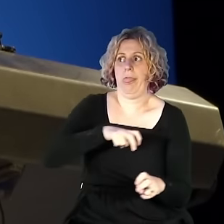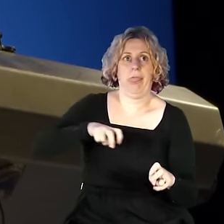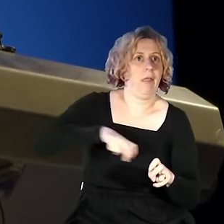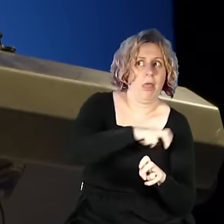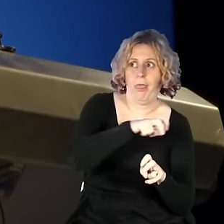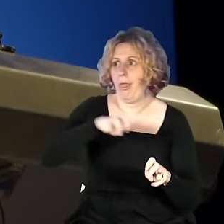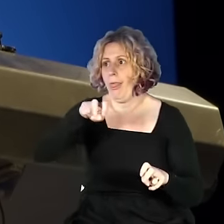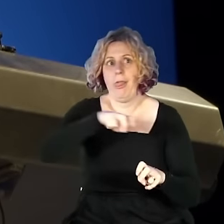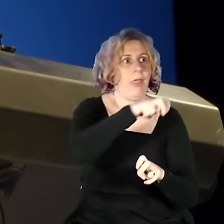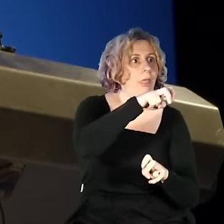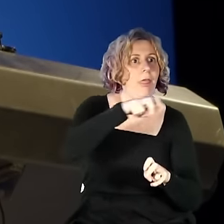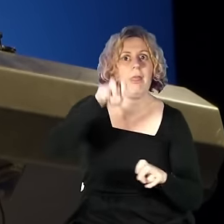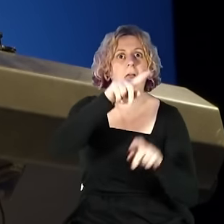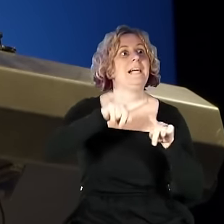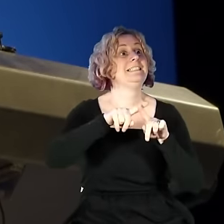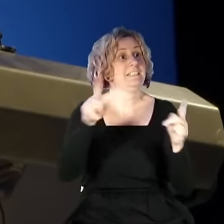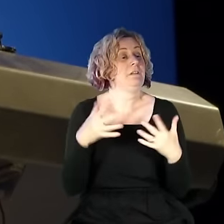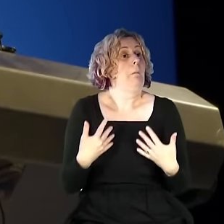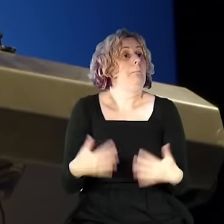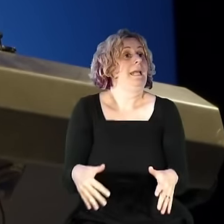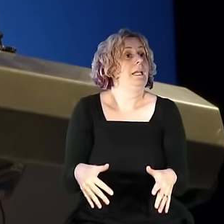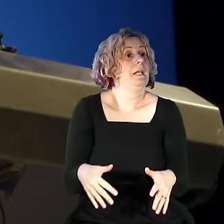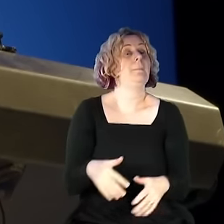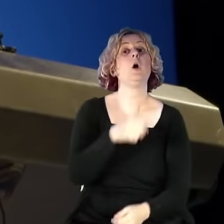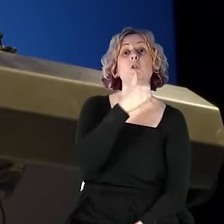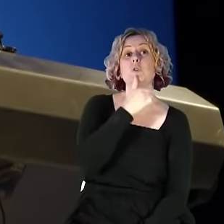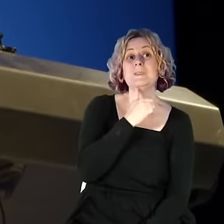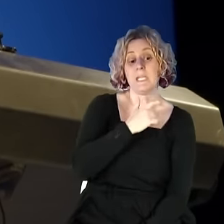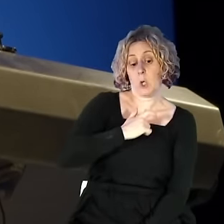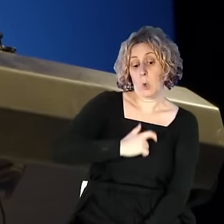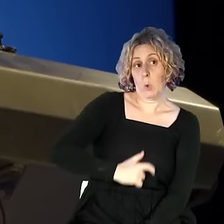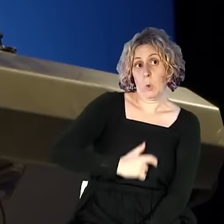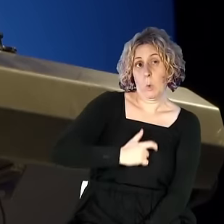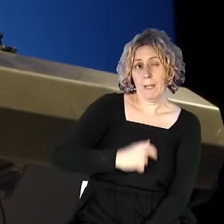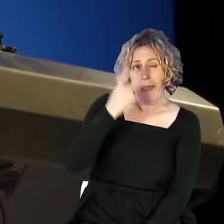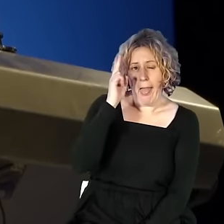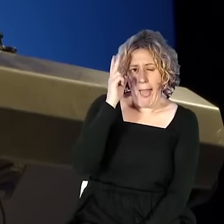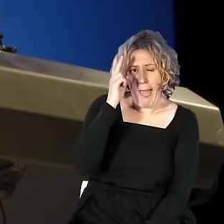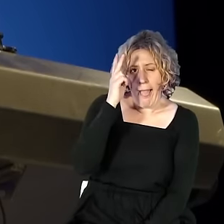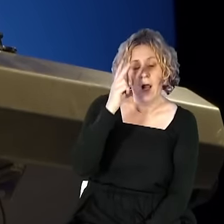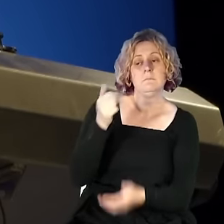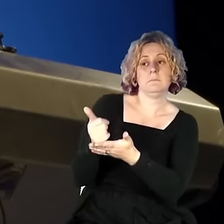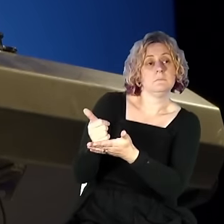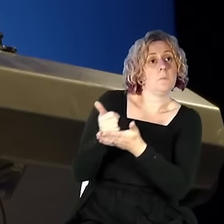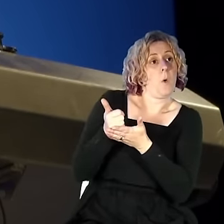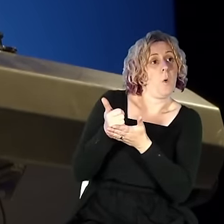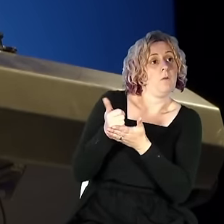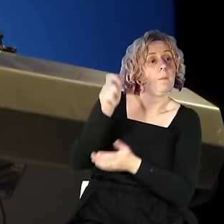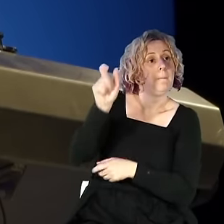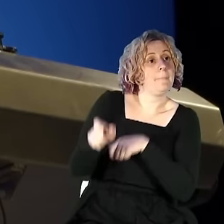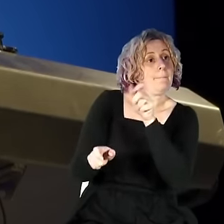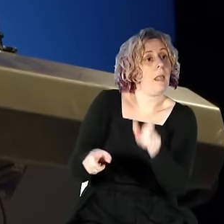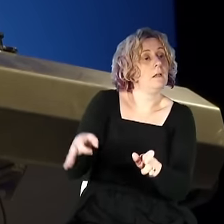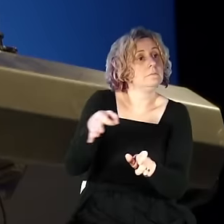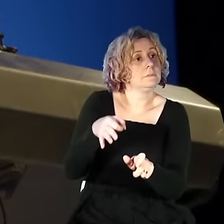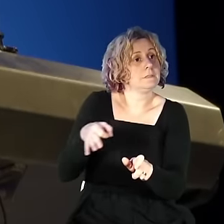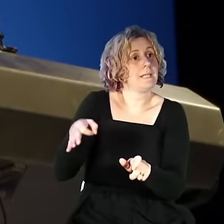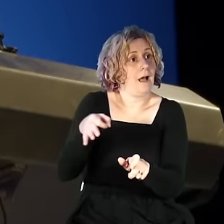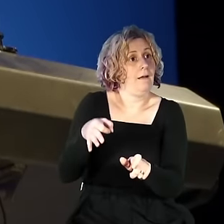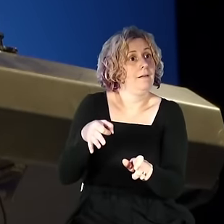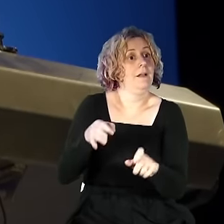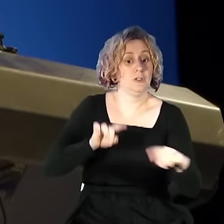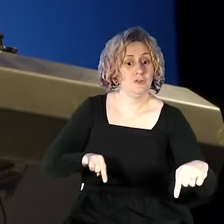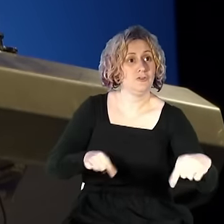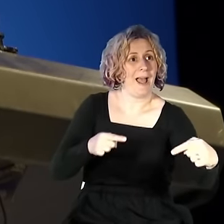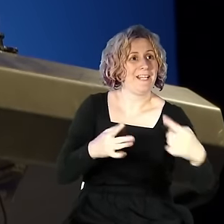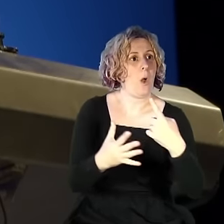started. But by using human ingenuity and support from the townspeople, I was able to complete this challenge